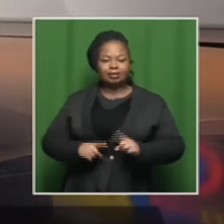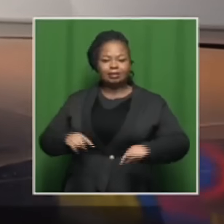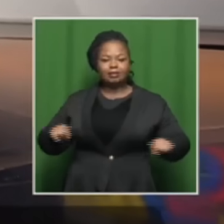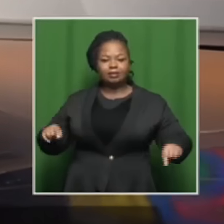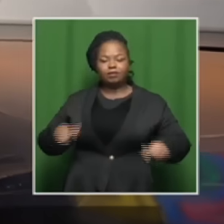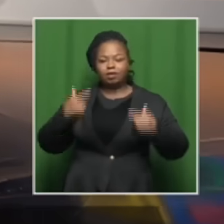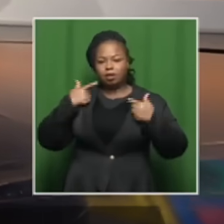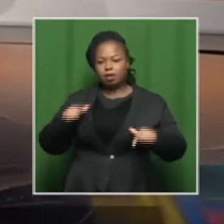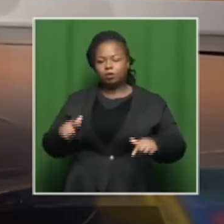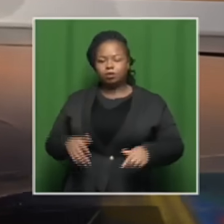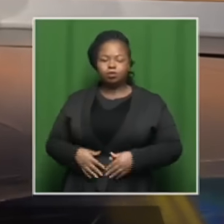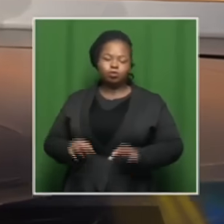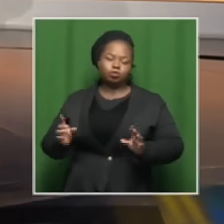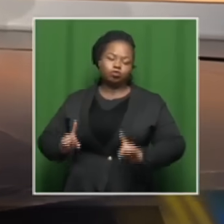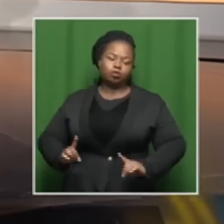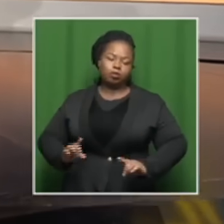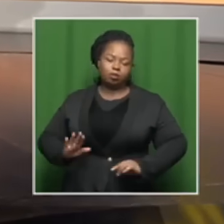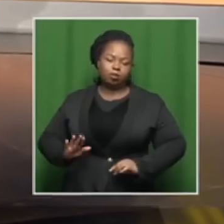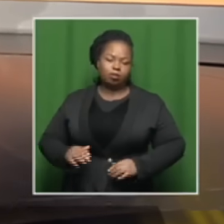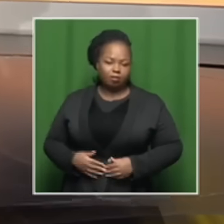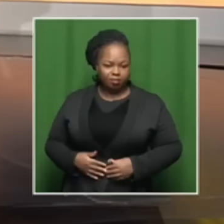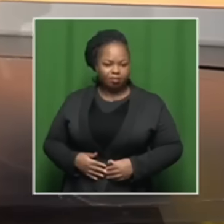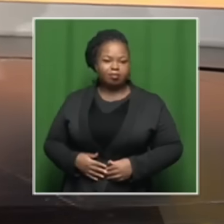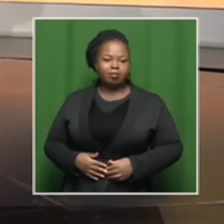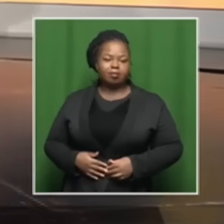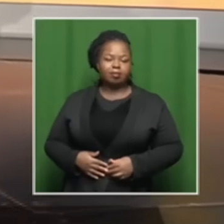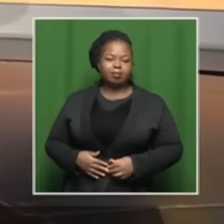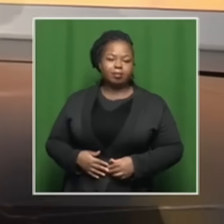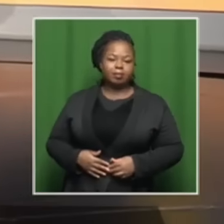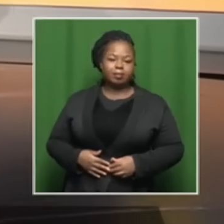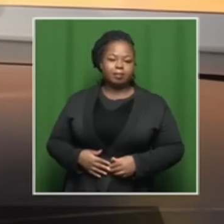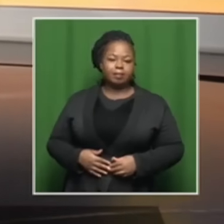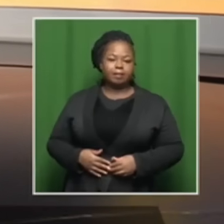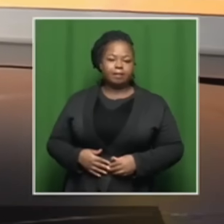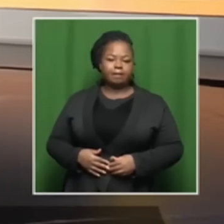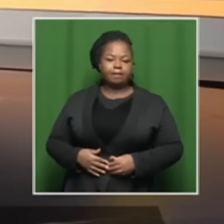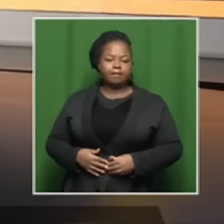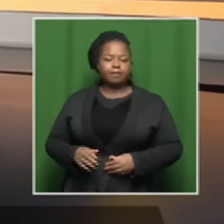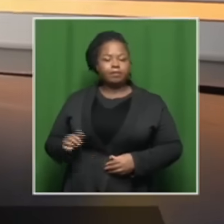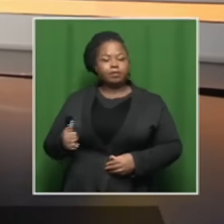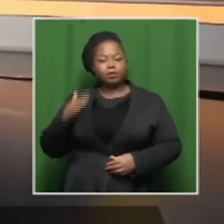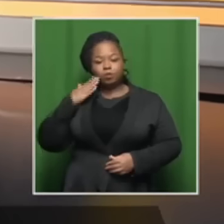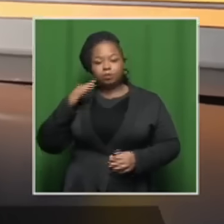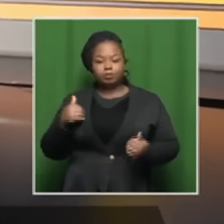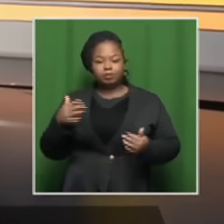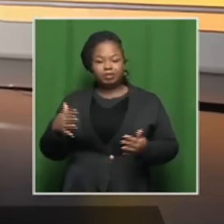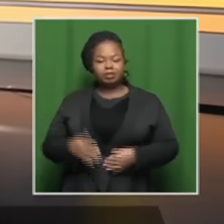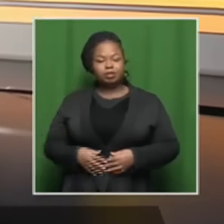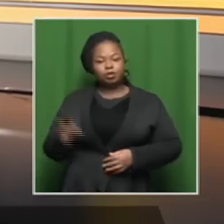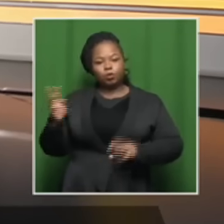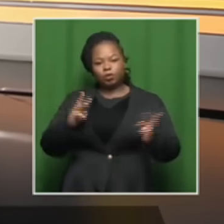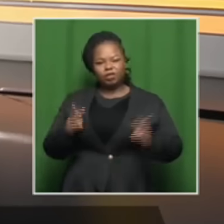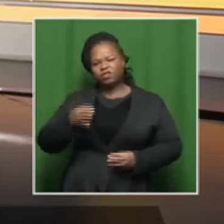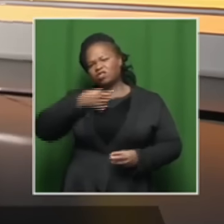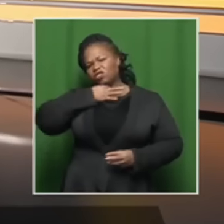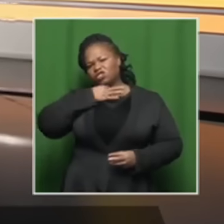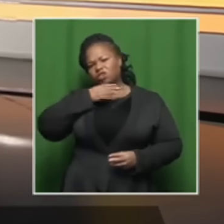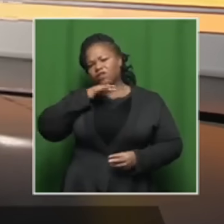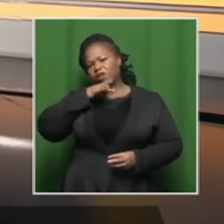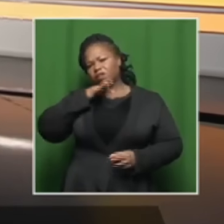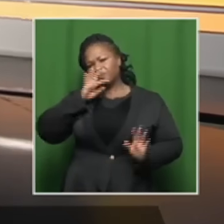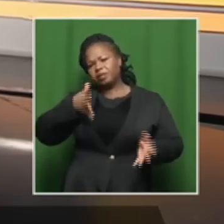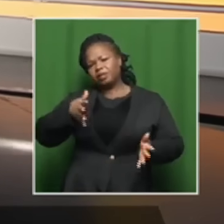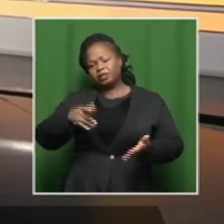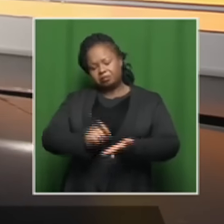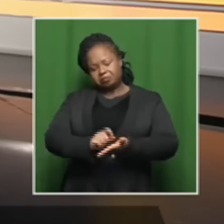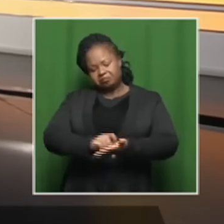That was really, really special. Yeah. So we, when I started, we only had weather presenters for English and Afrikaans, and everything else was just